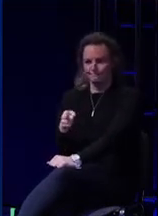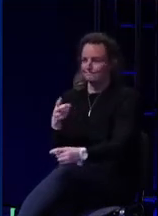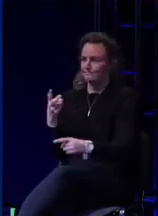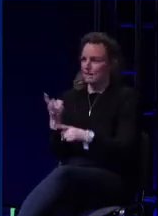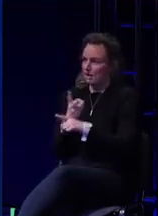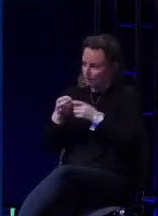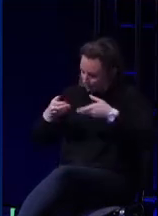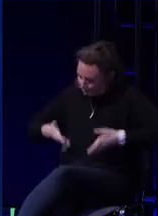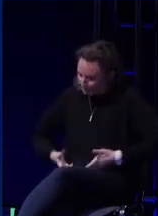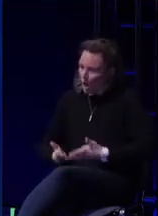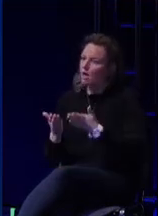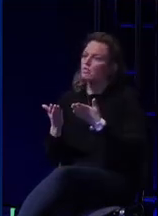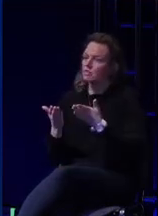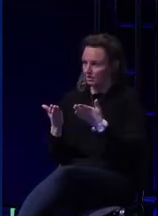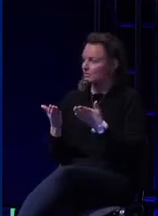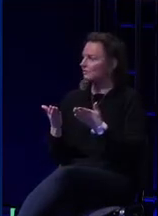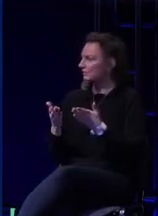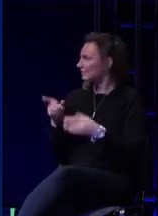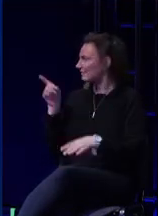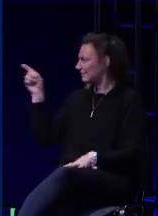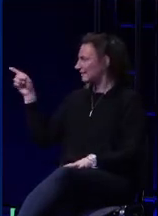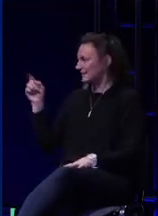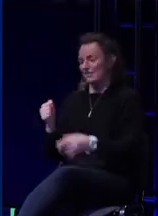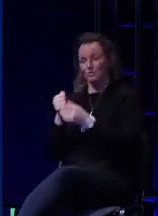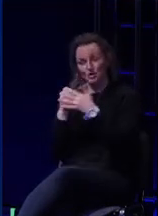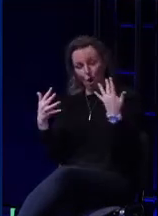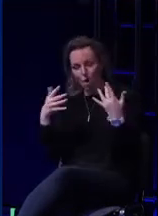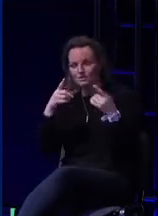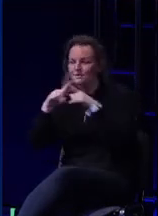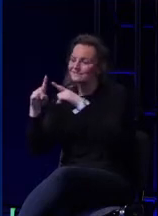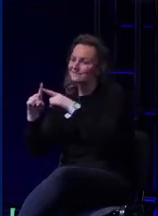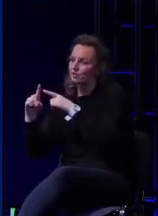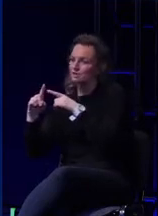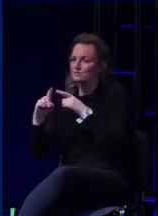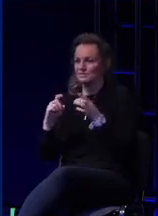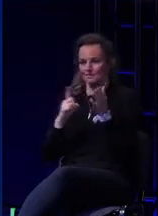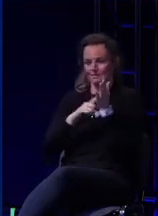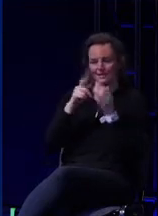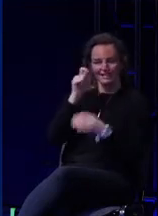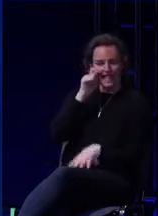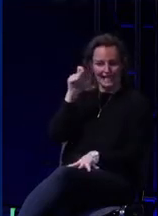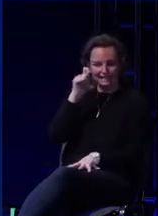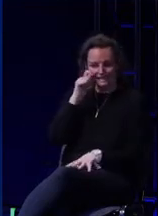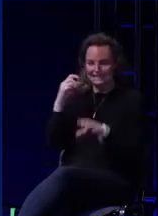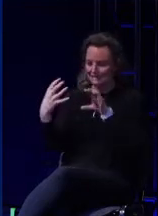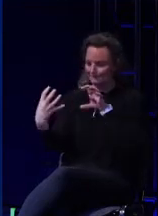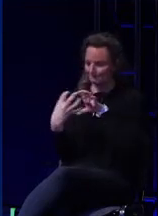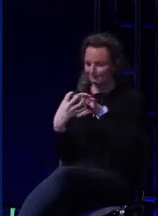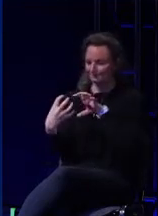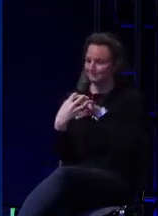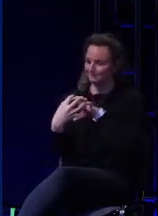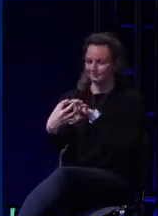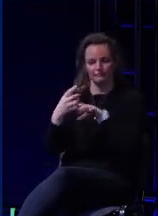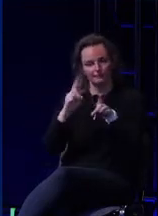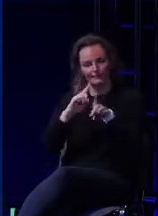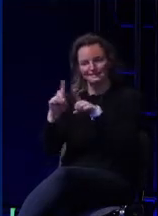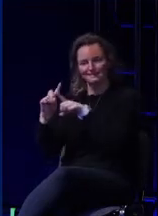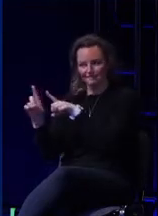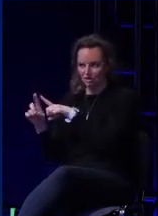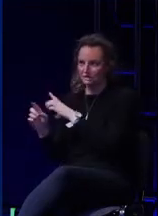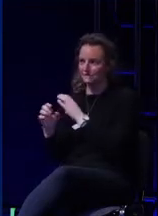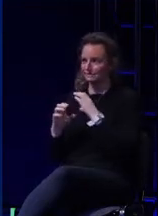back. Yeah, that was multiple lenses, yeah. Okay. So it was, yeah. But it's also something that I've only really kind